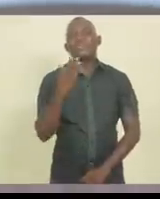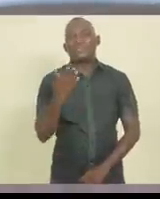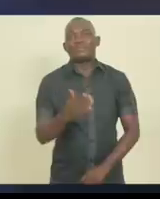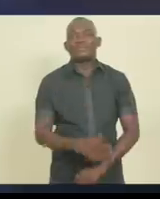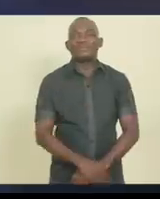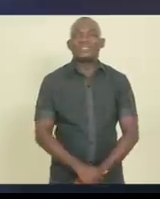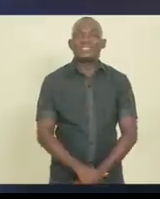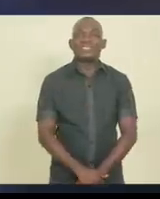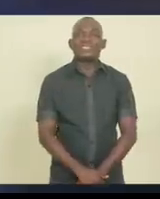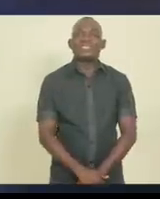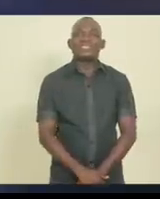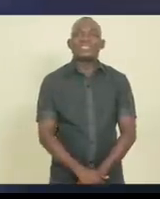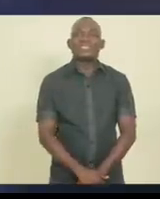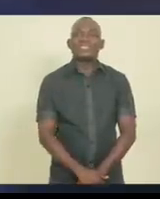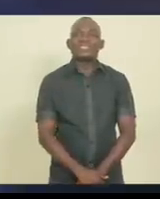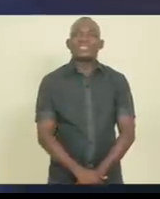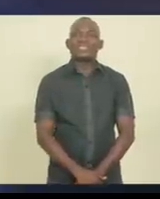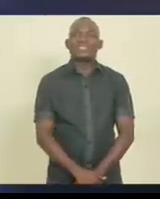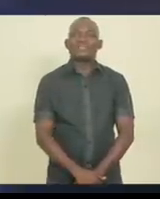We go out every day on the street